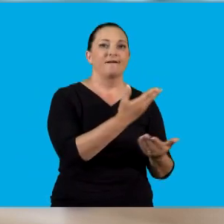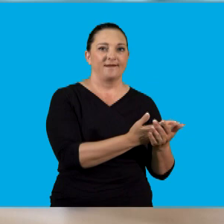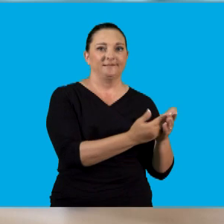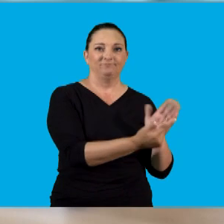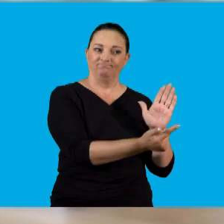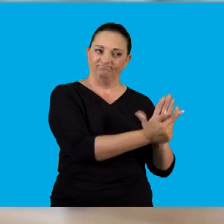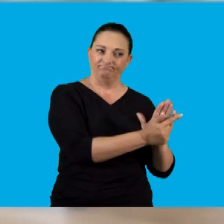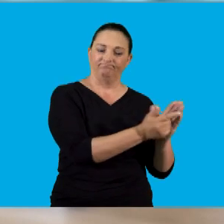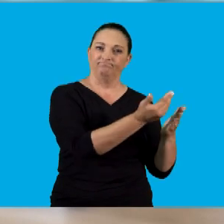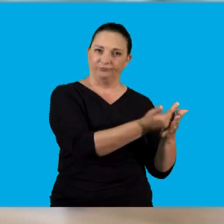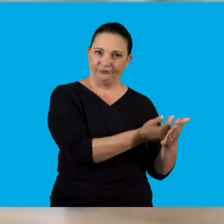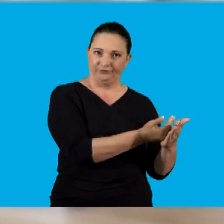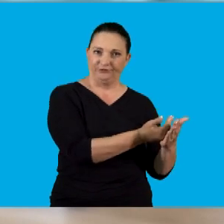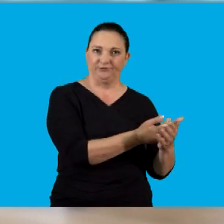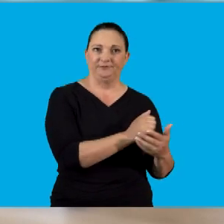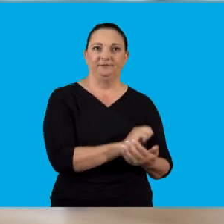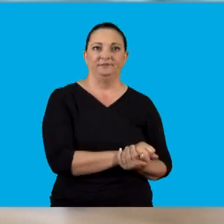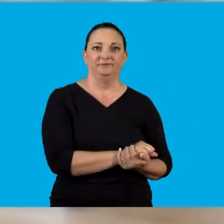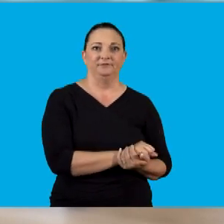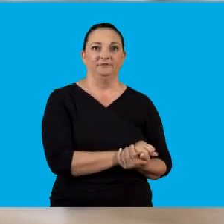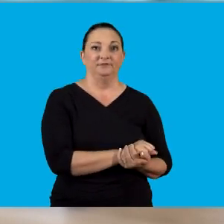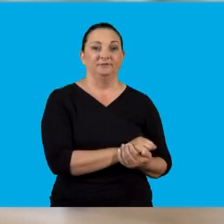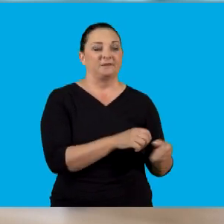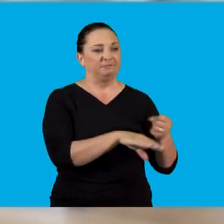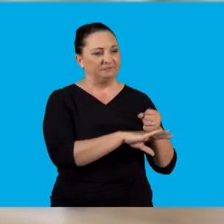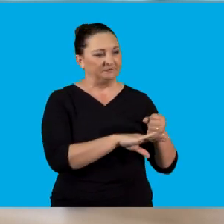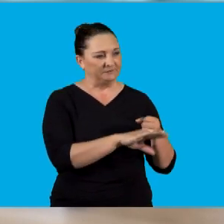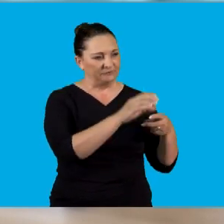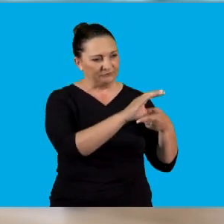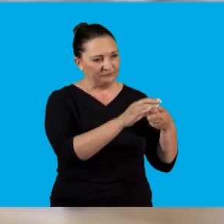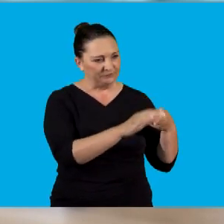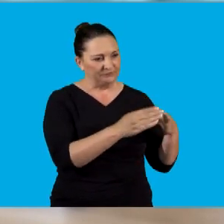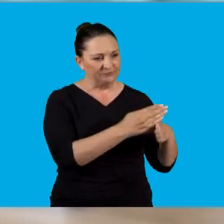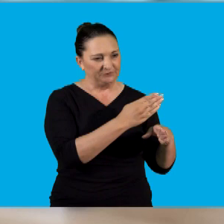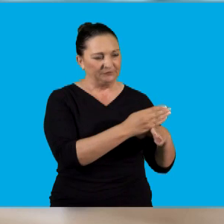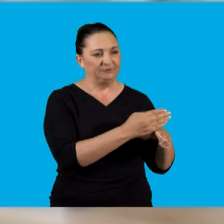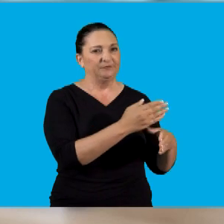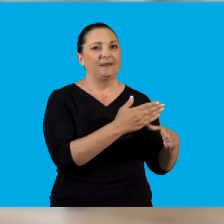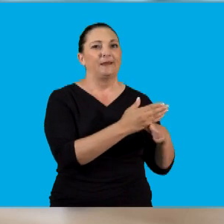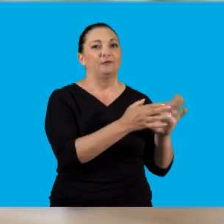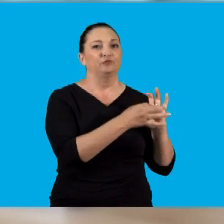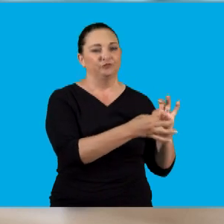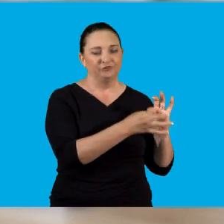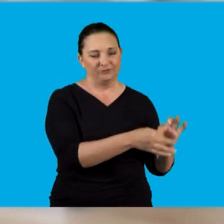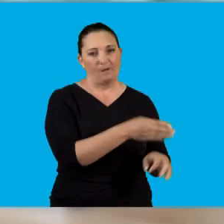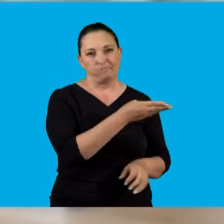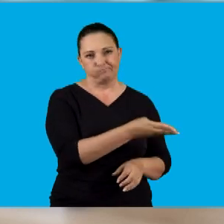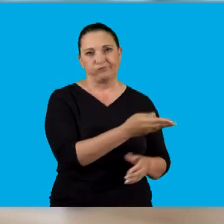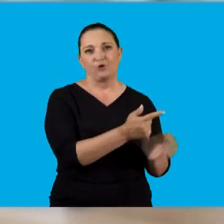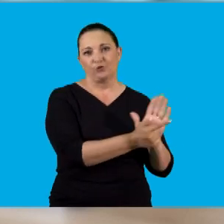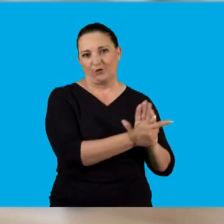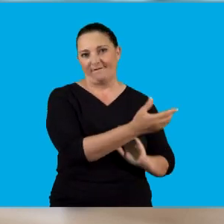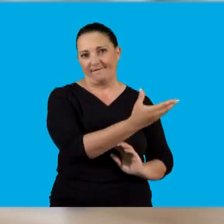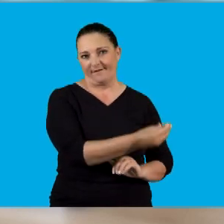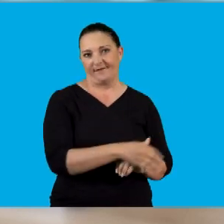mentioned before, your basic conditions of employment, your Labor Relations Act. So in this instance, the income is not regular. Why?